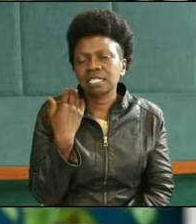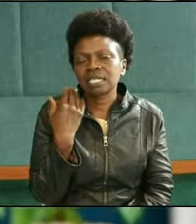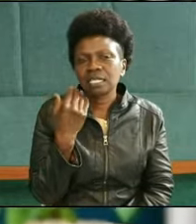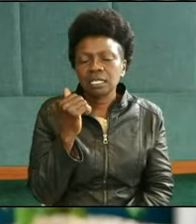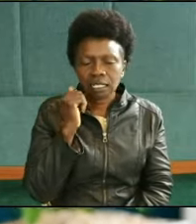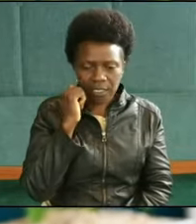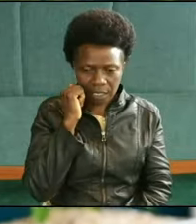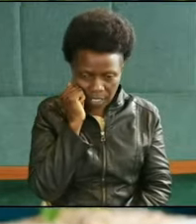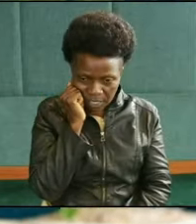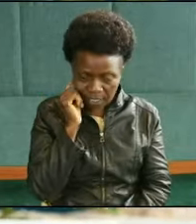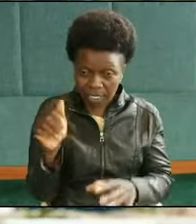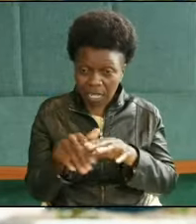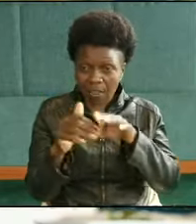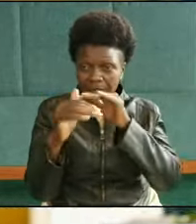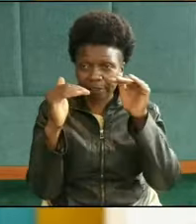sadness in heaven.